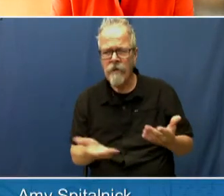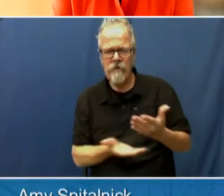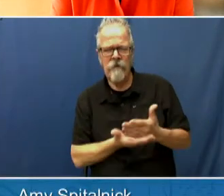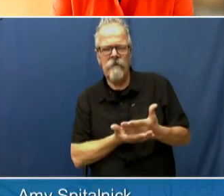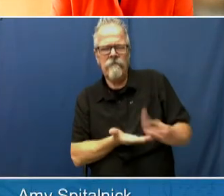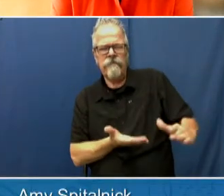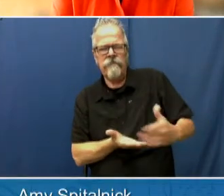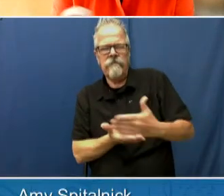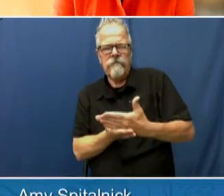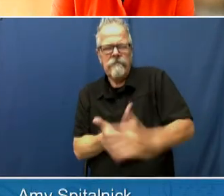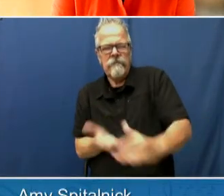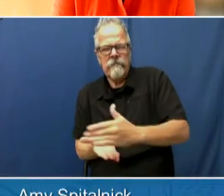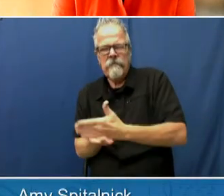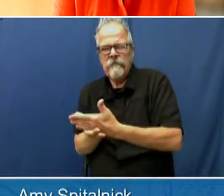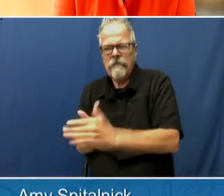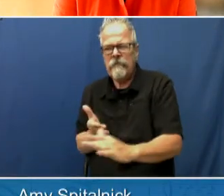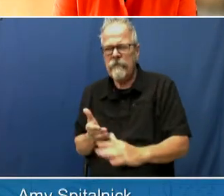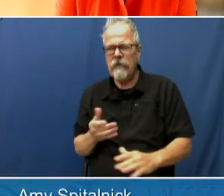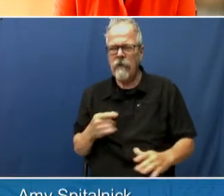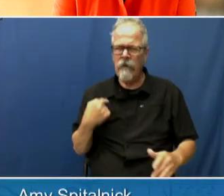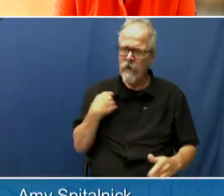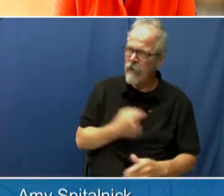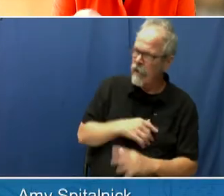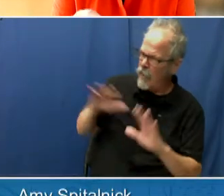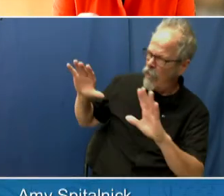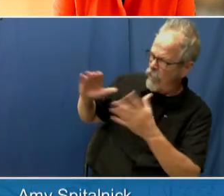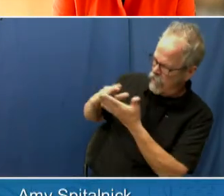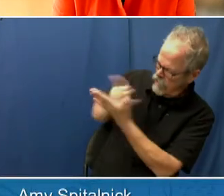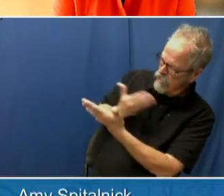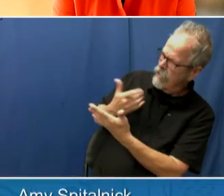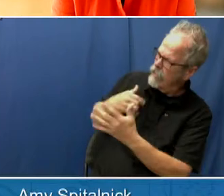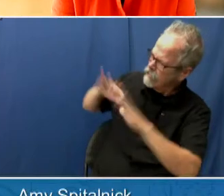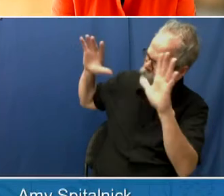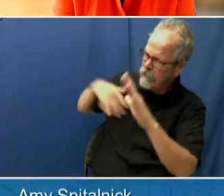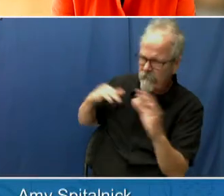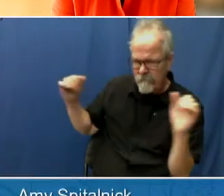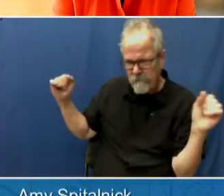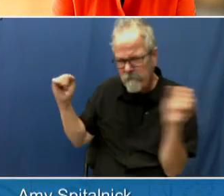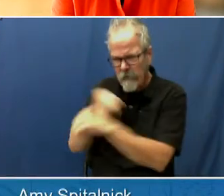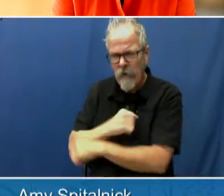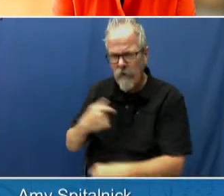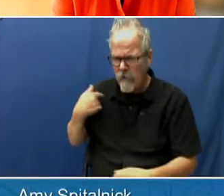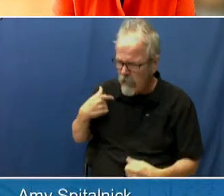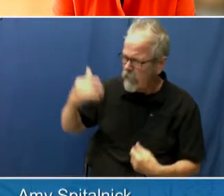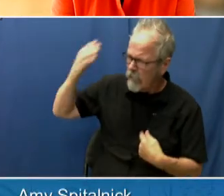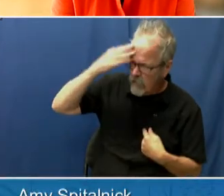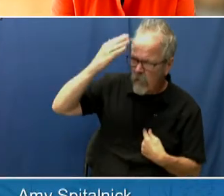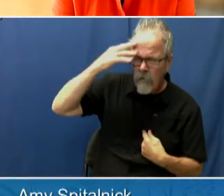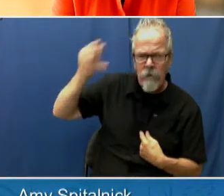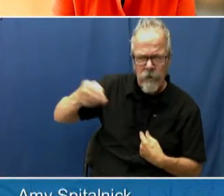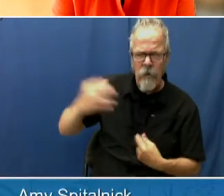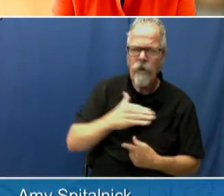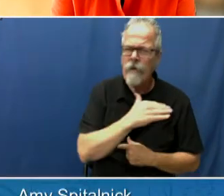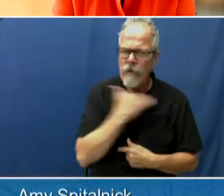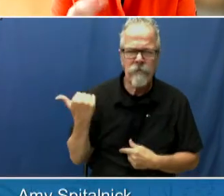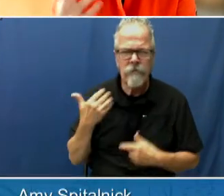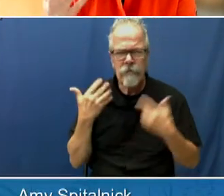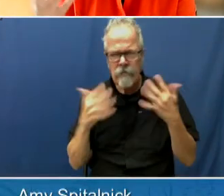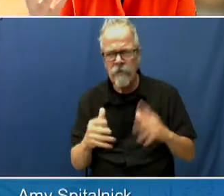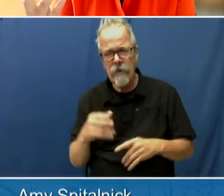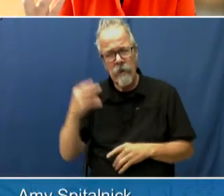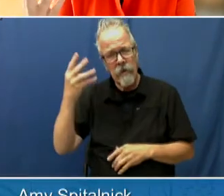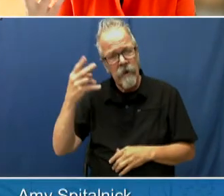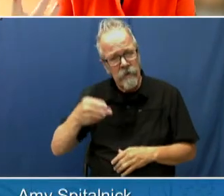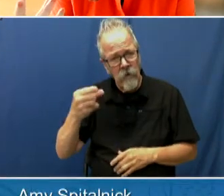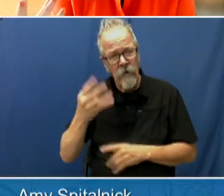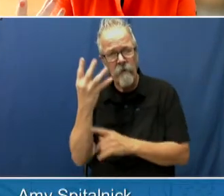many here today. We know this story, though. We saw it in Charlottesville 4 years ago when extremists descended on the city. They came under the